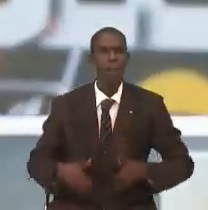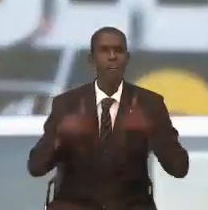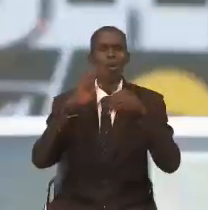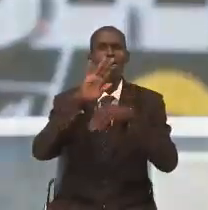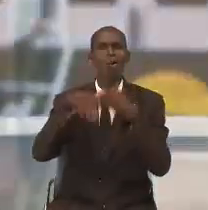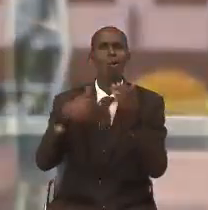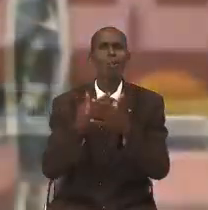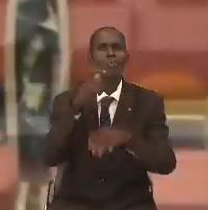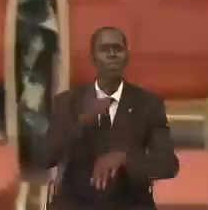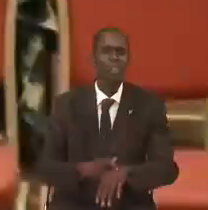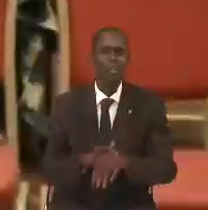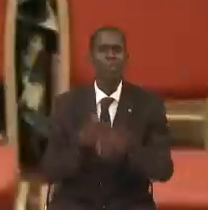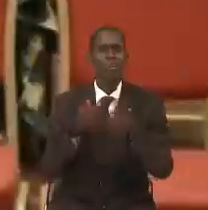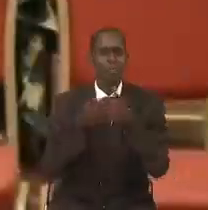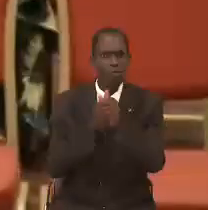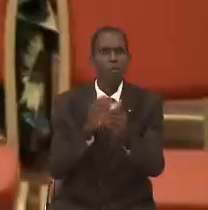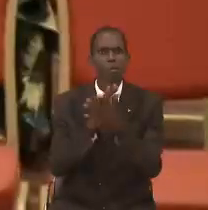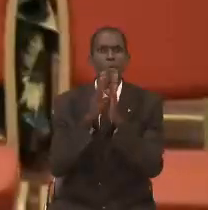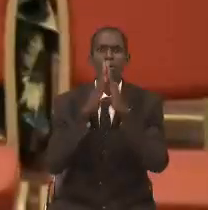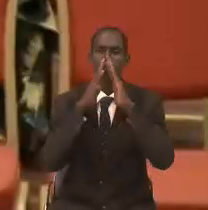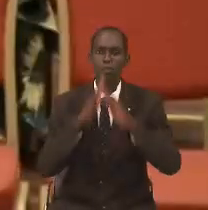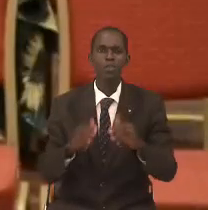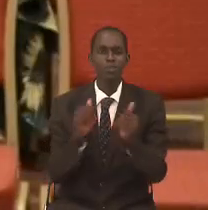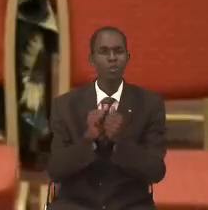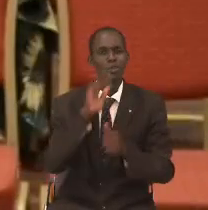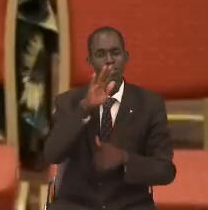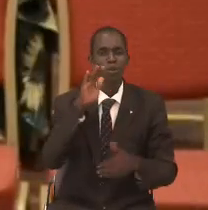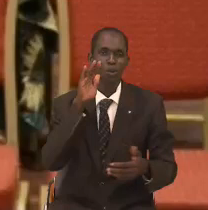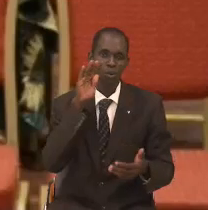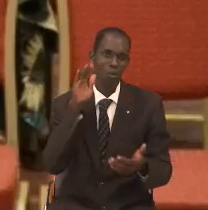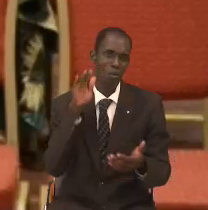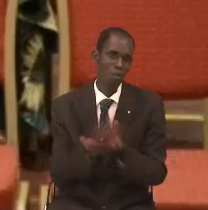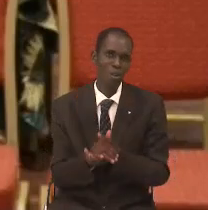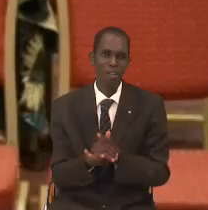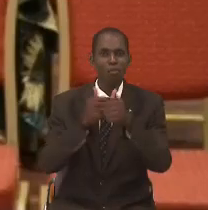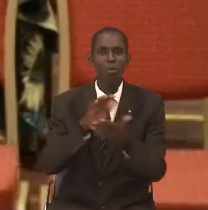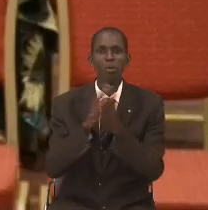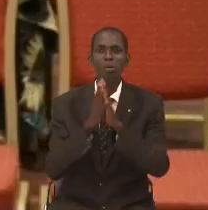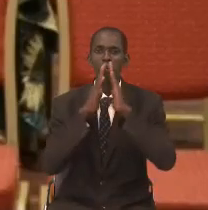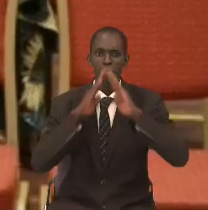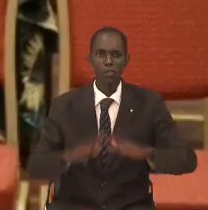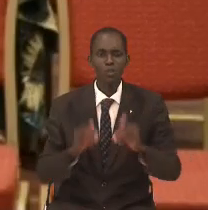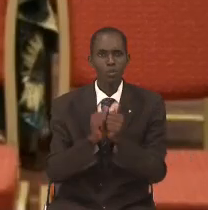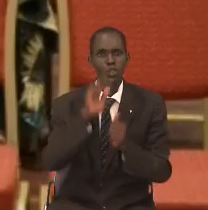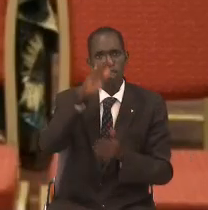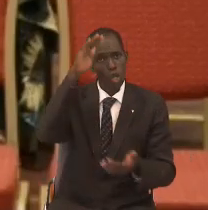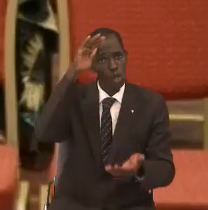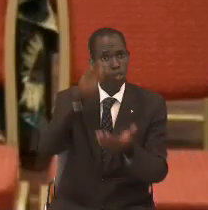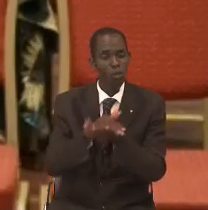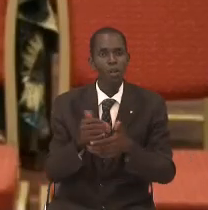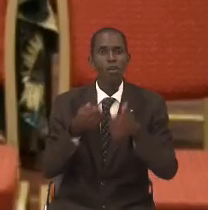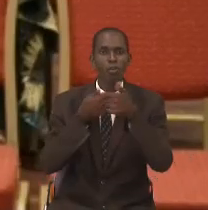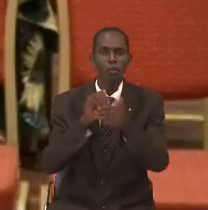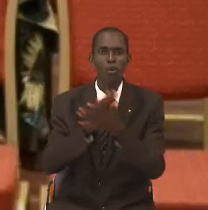Follow peace with your wife. Follow peace with your husband. follow peace with your